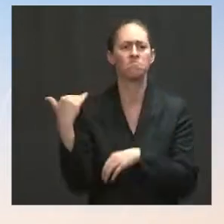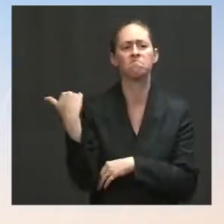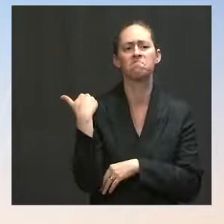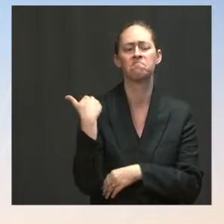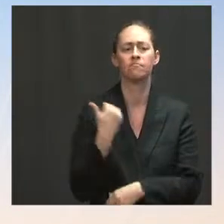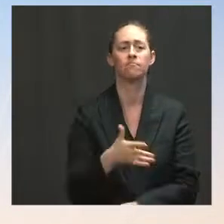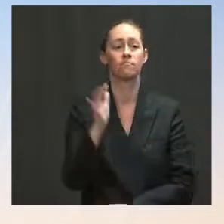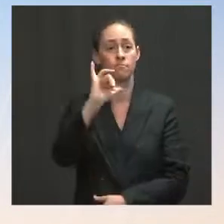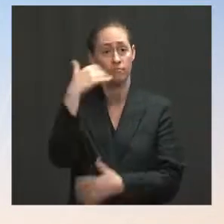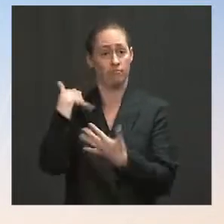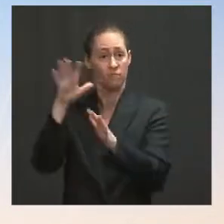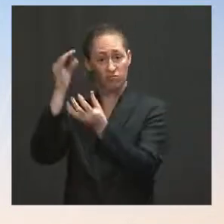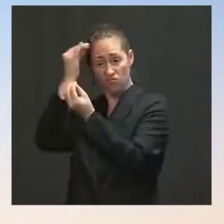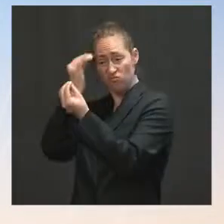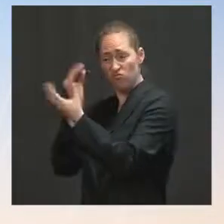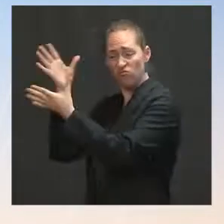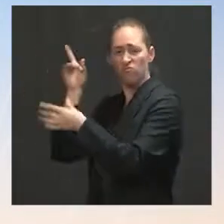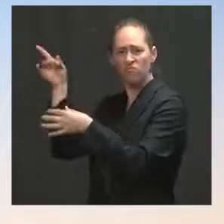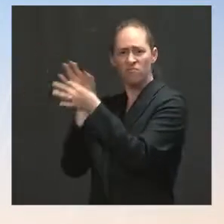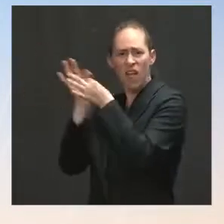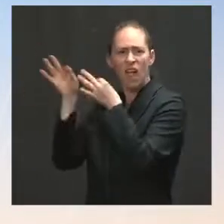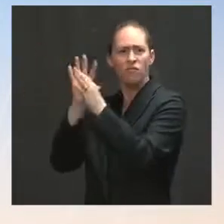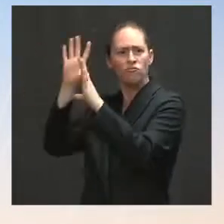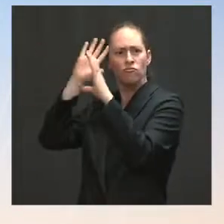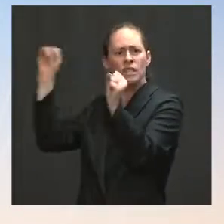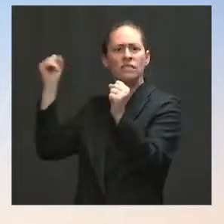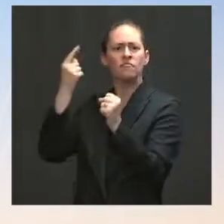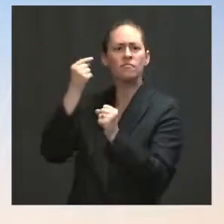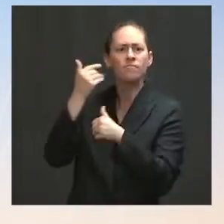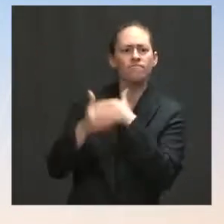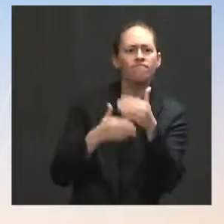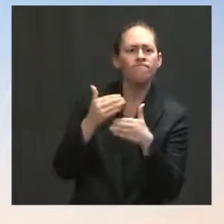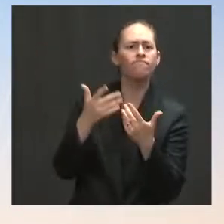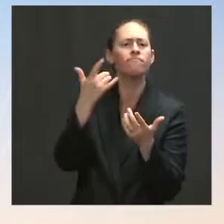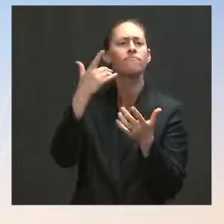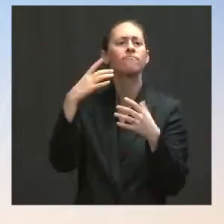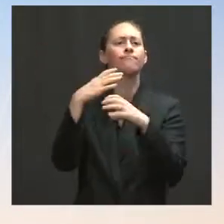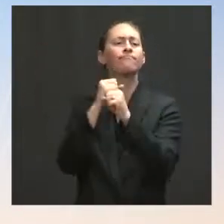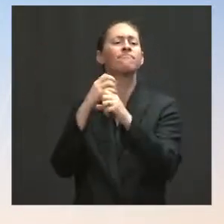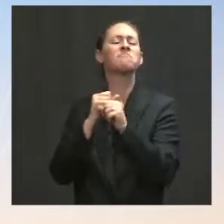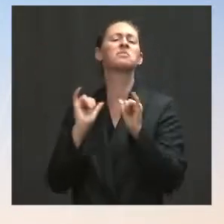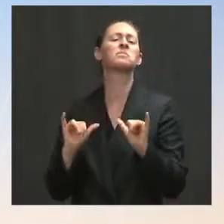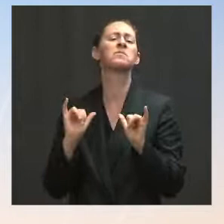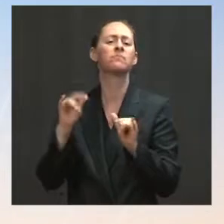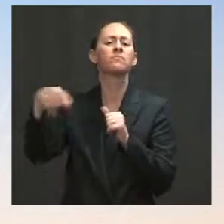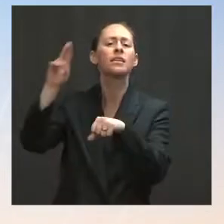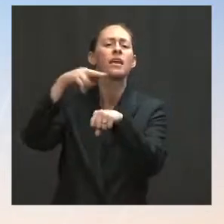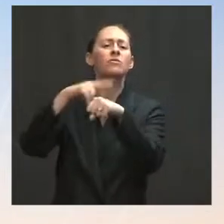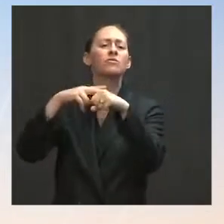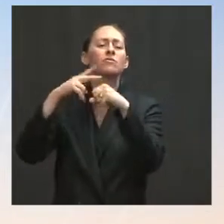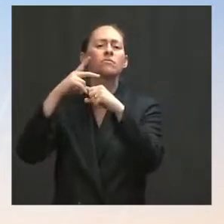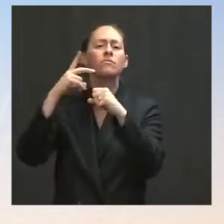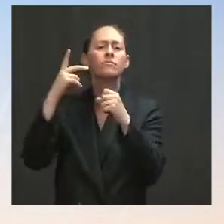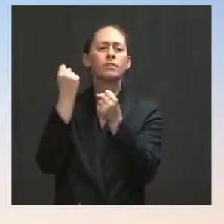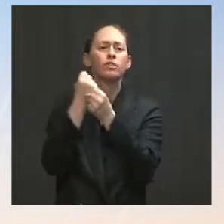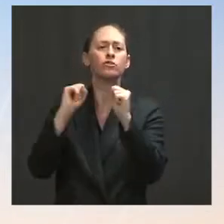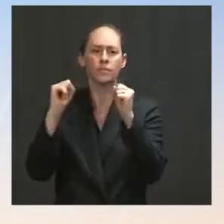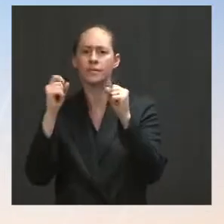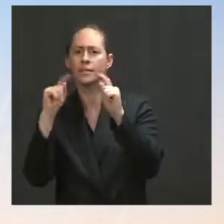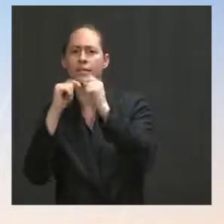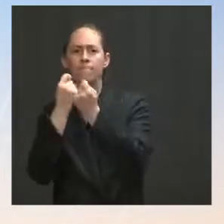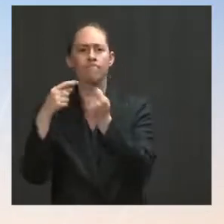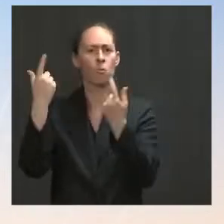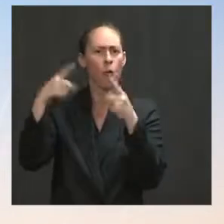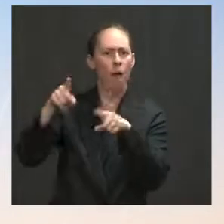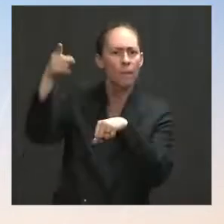morning. He will receive regular briefings, as he does, from his national security team on the events in Haiti, the requests coming in, and how we can